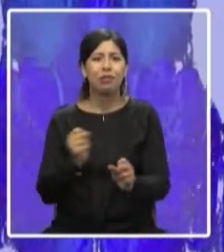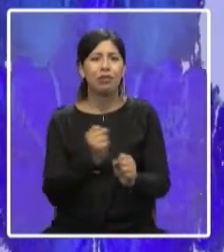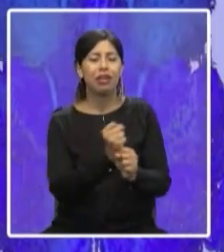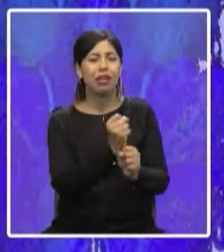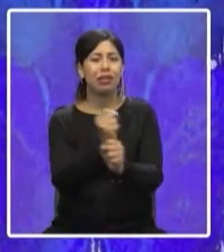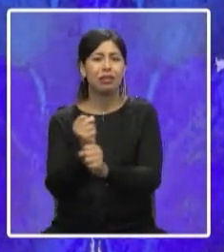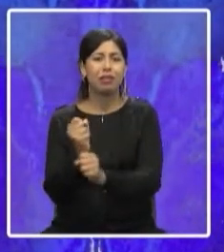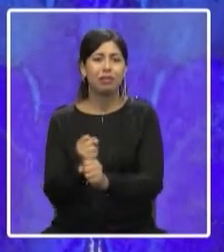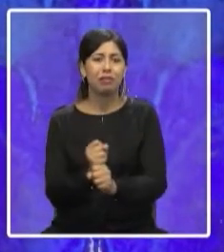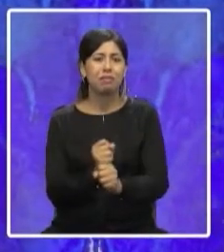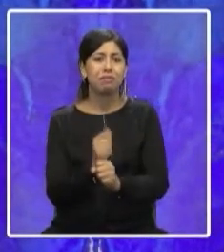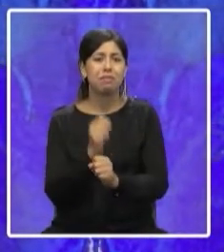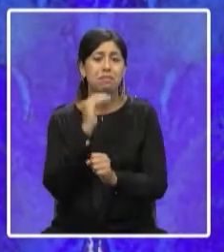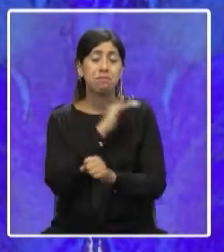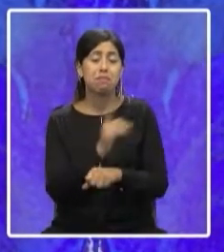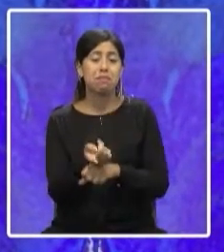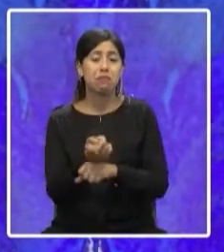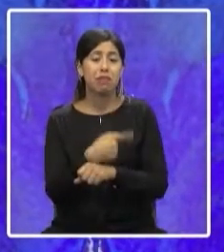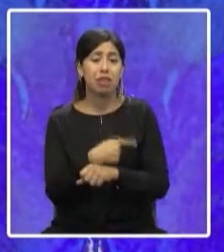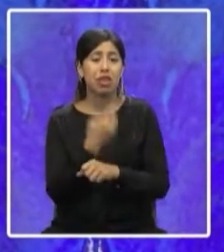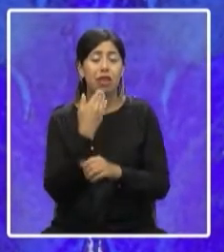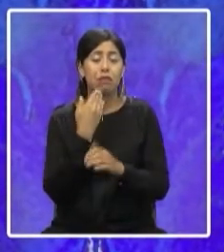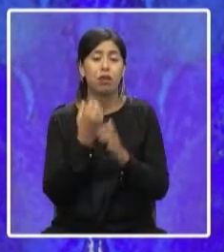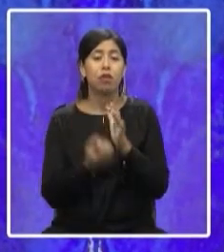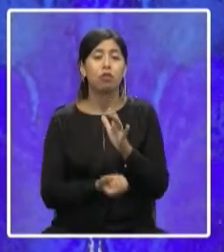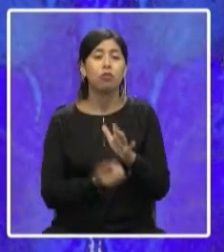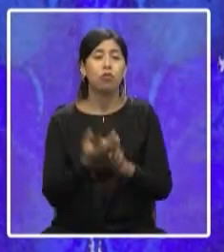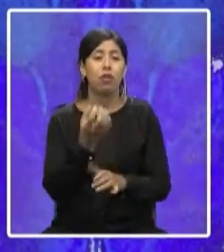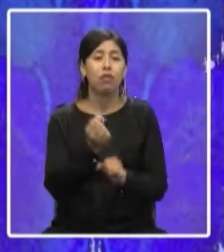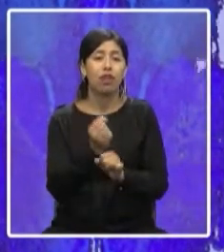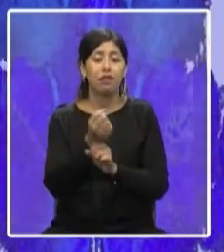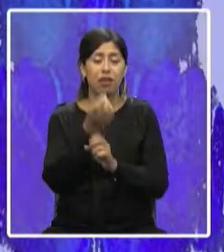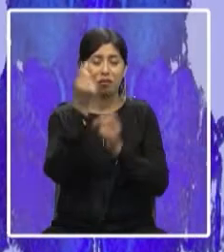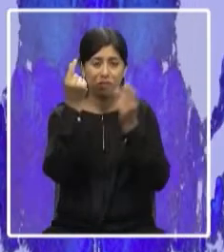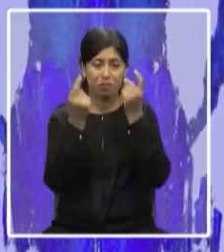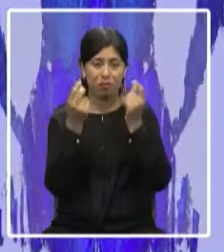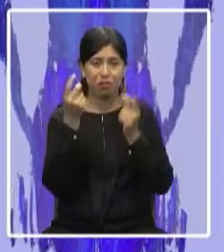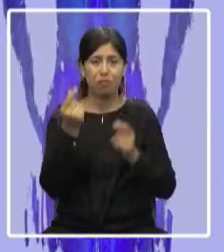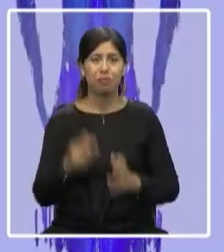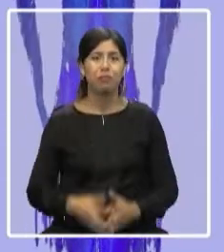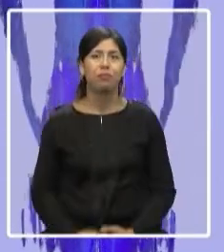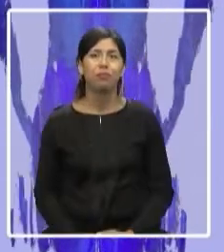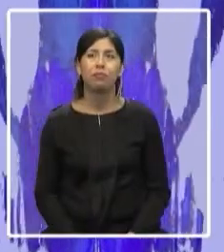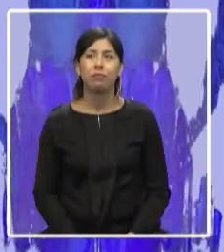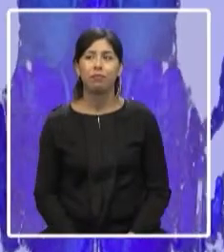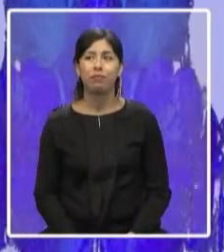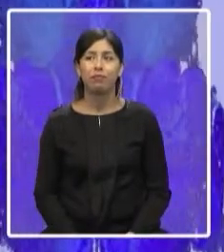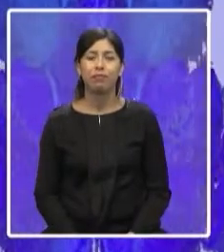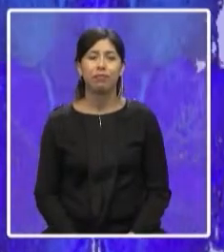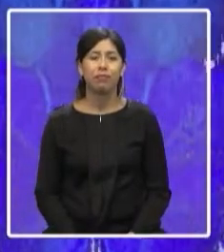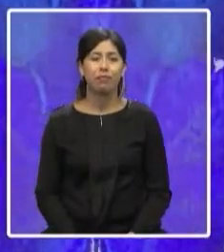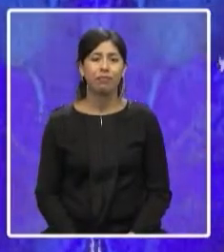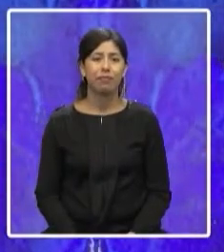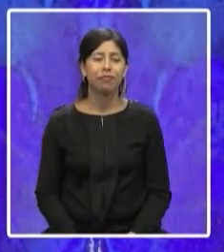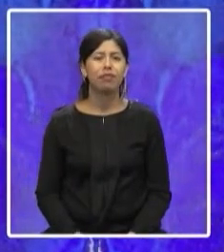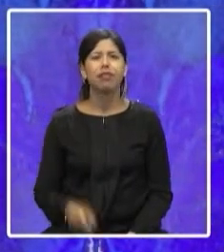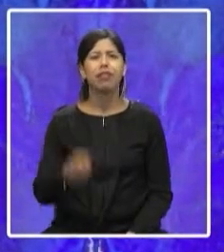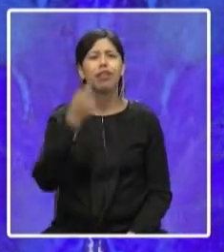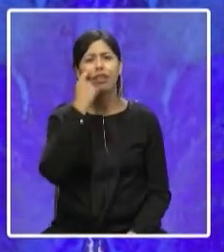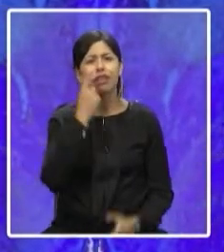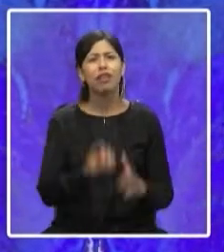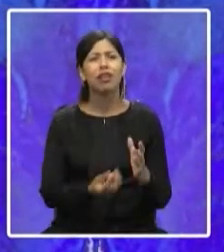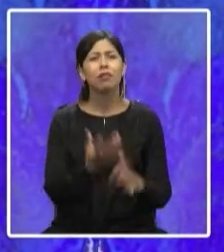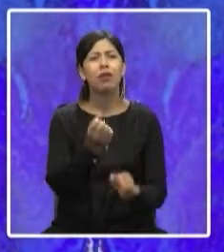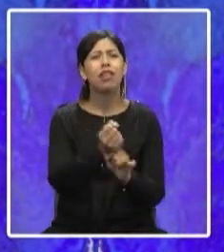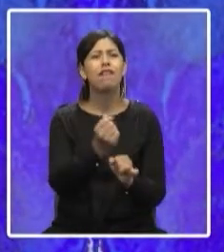into existence. So let me say more about this. What is new work and where does it come from? So how do we find it? Well, in